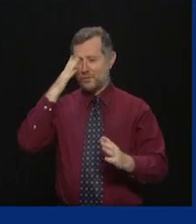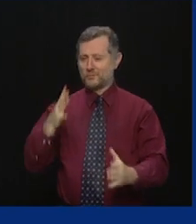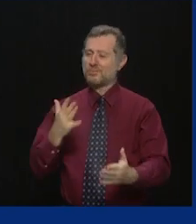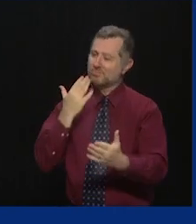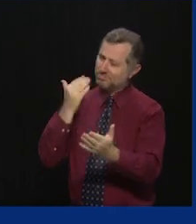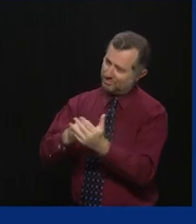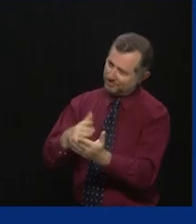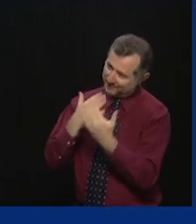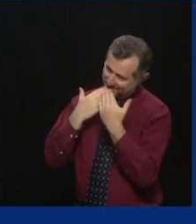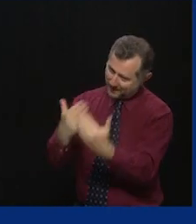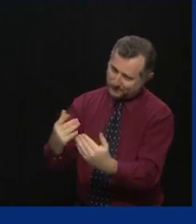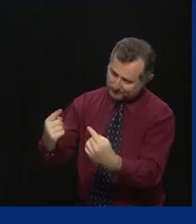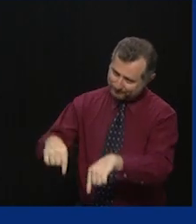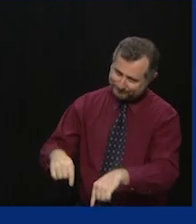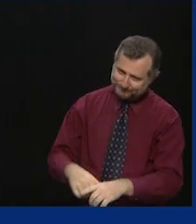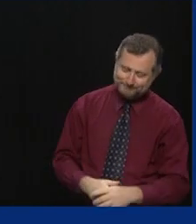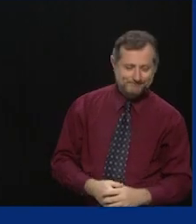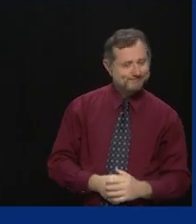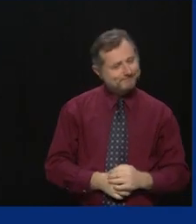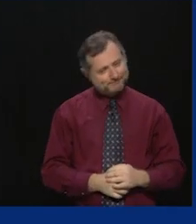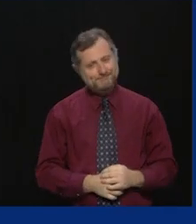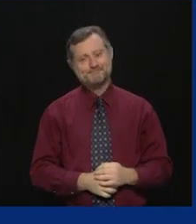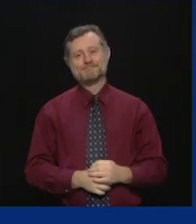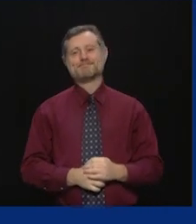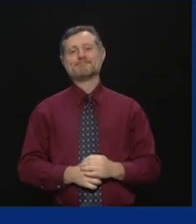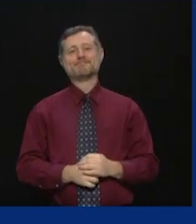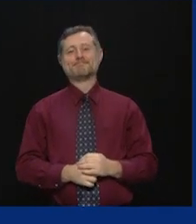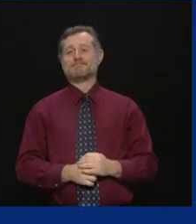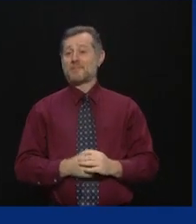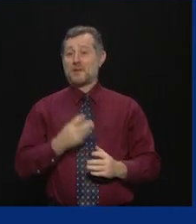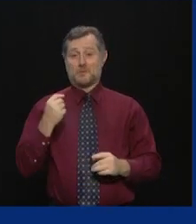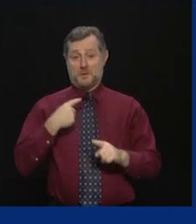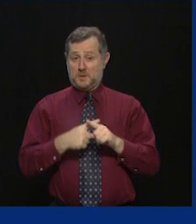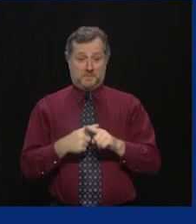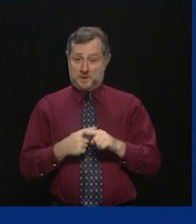so much for being here, and you have our full support,